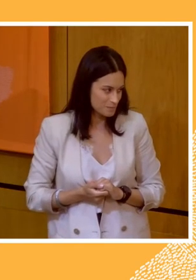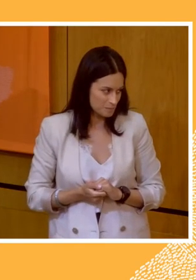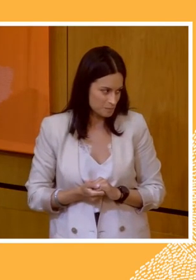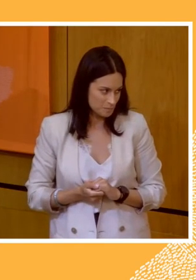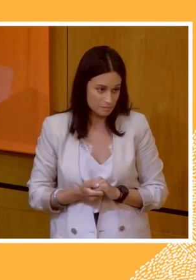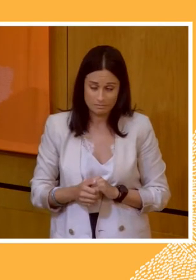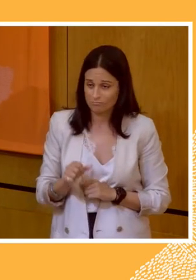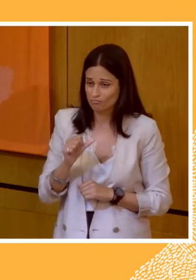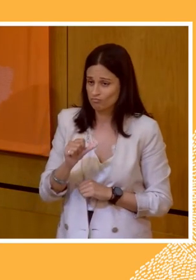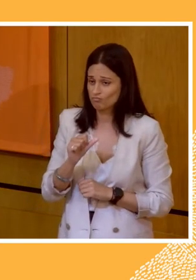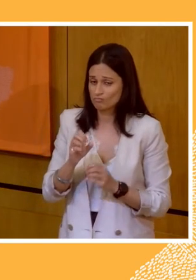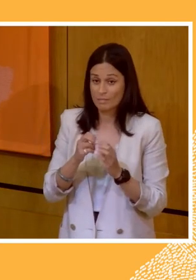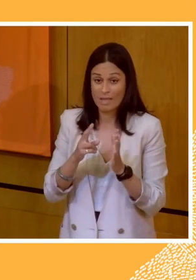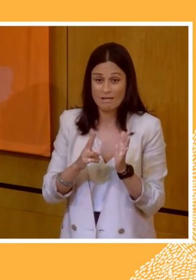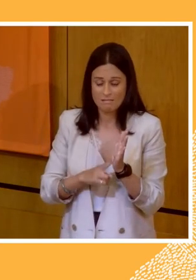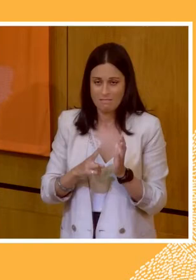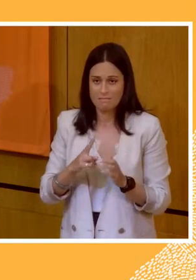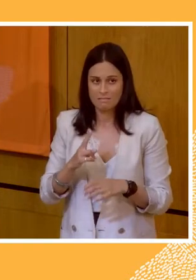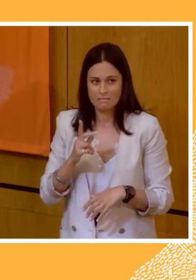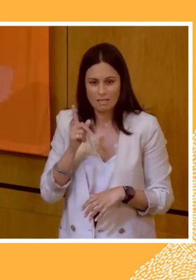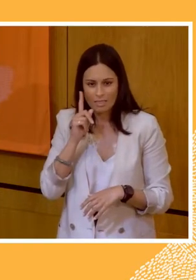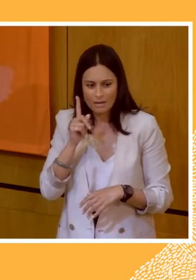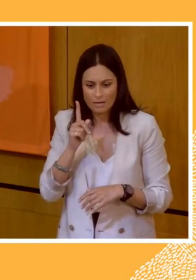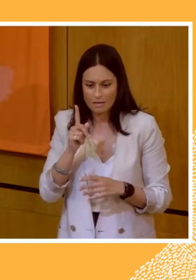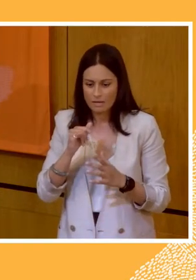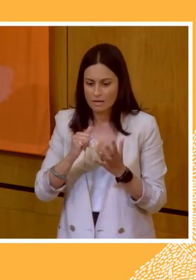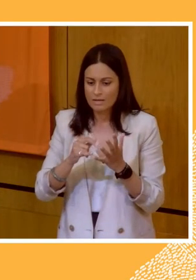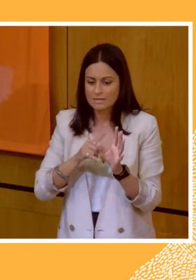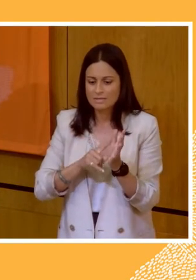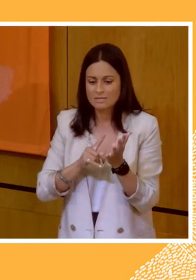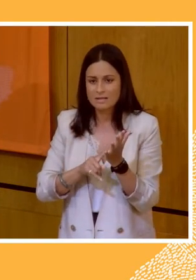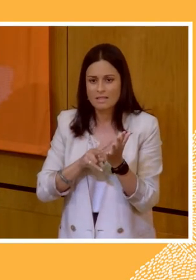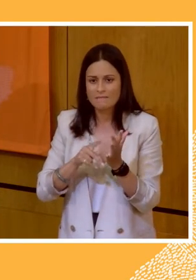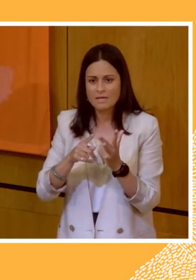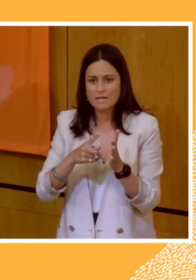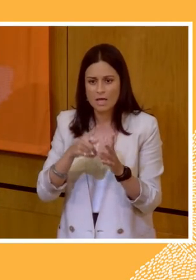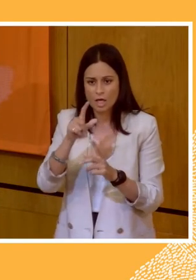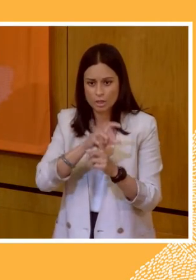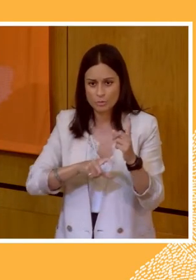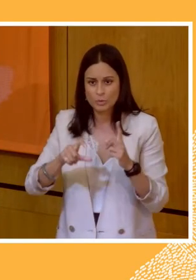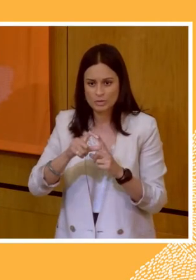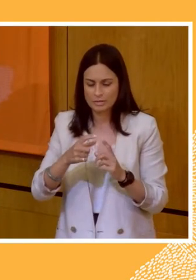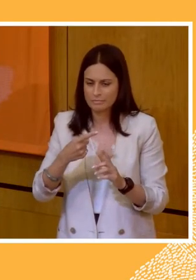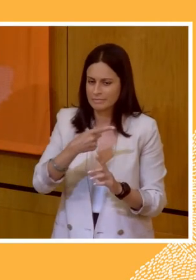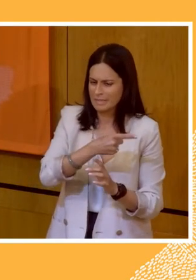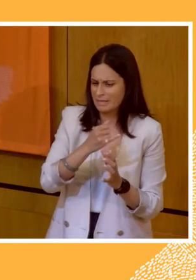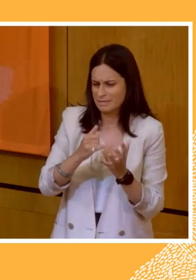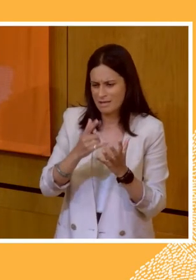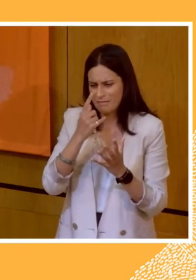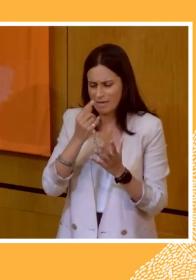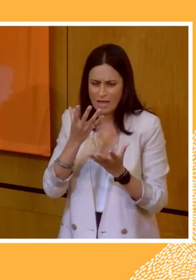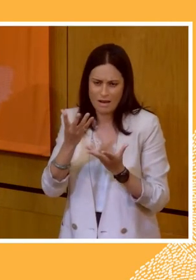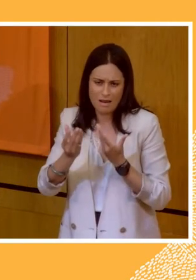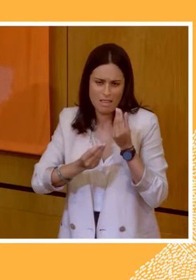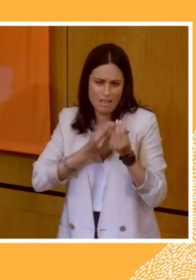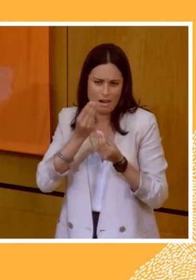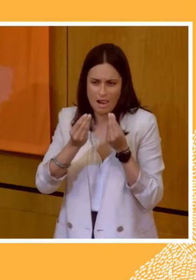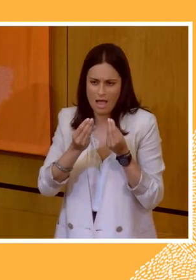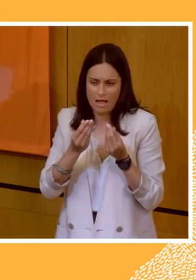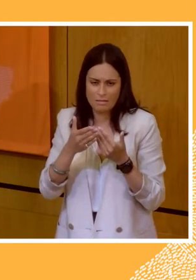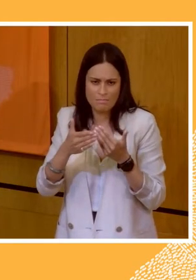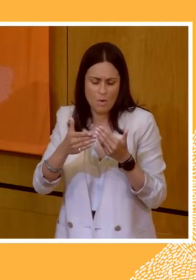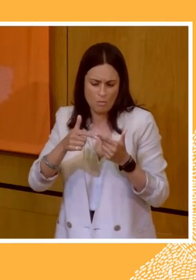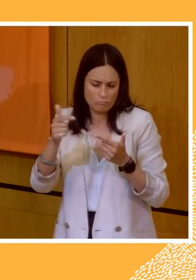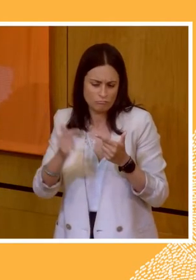Yeah, I think the Sylvia's community, and Sylvia can obviously talk about this much more precisely than I can,